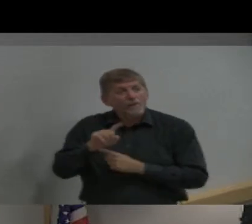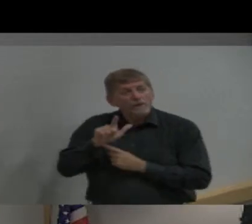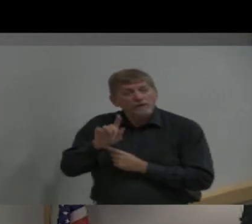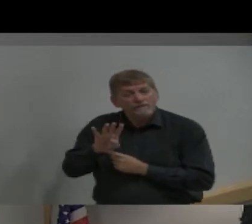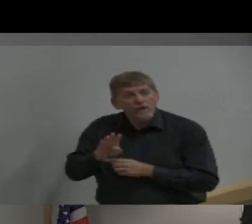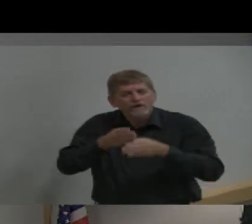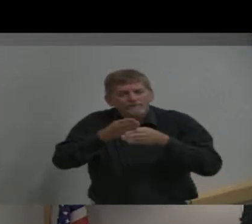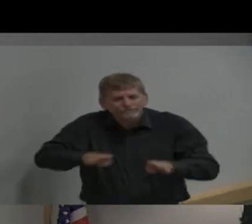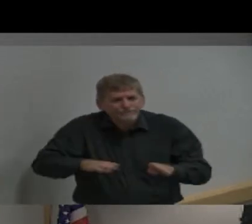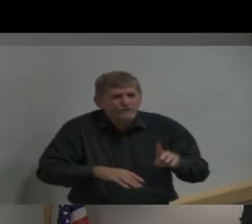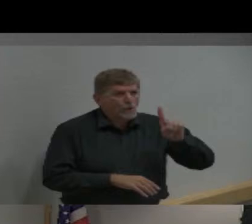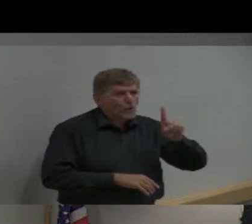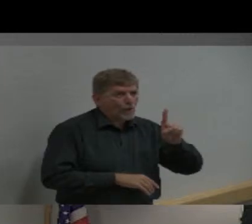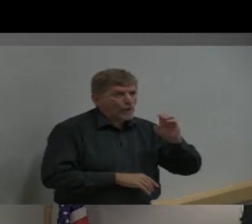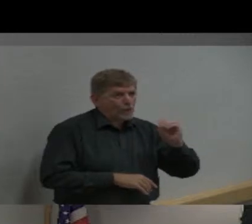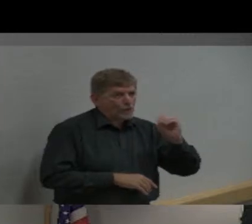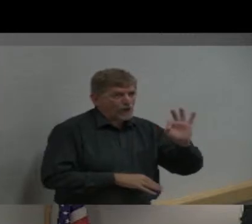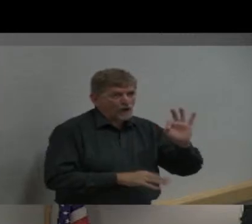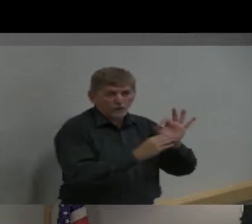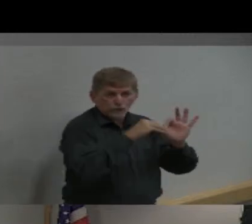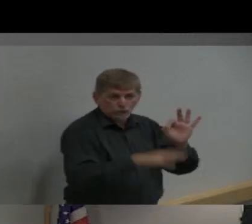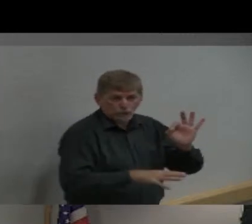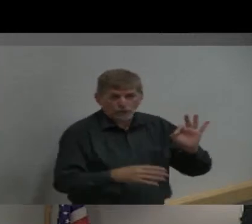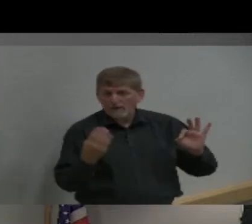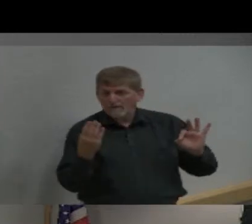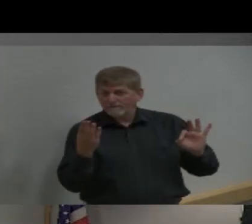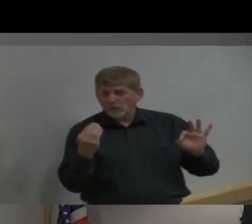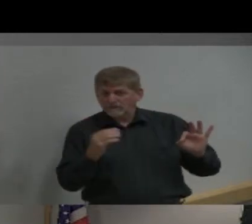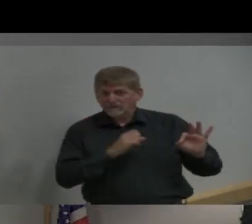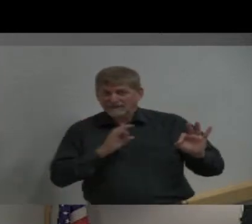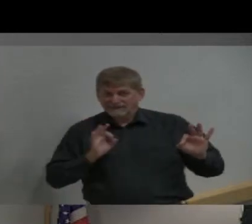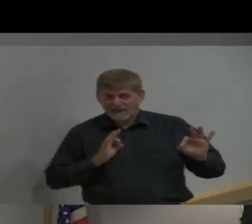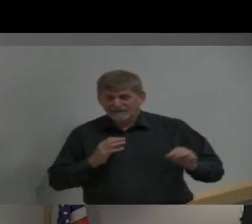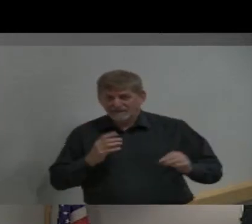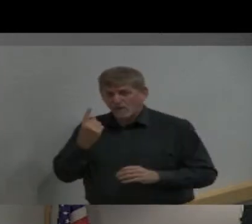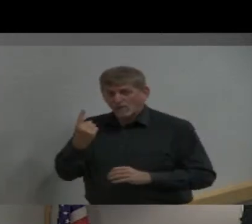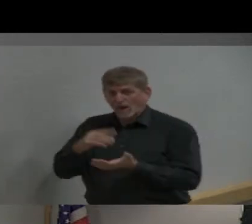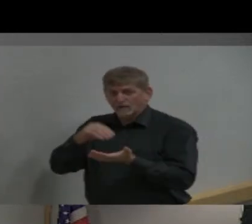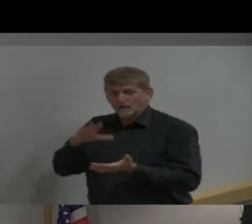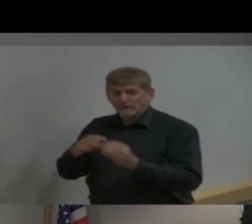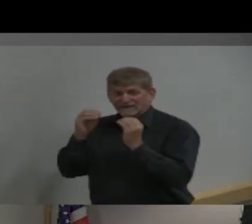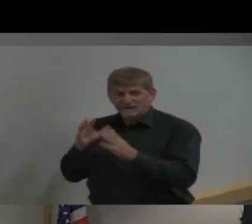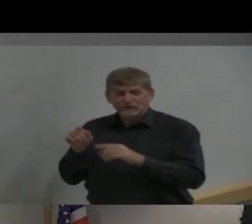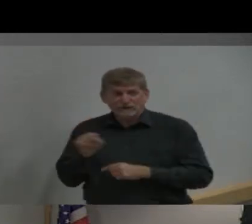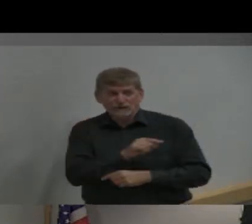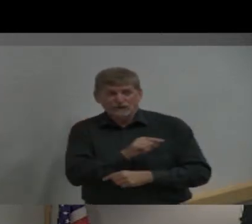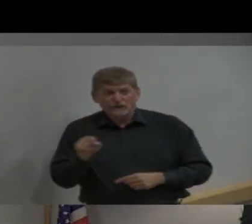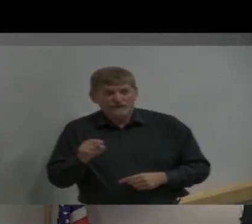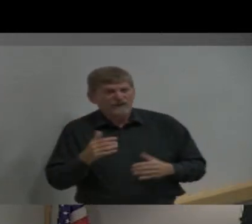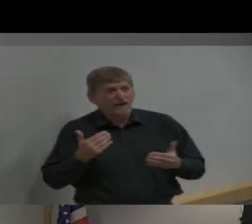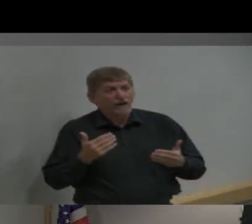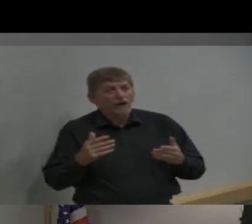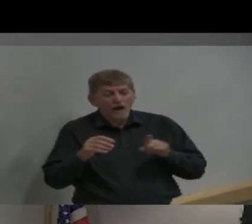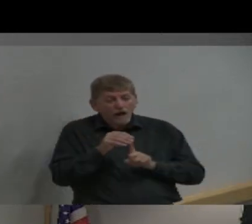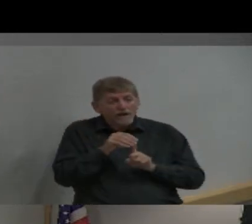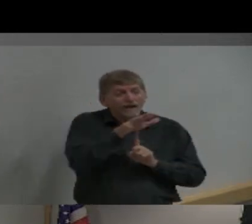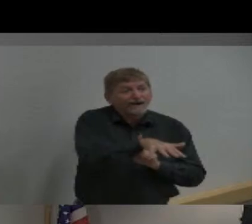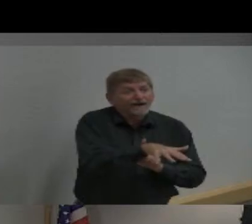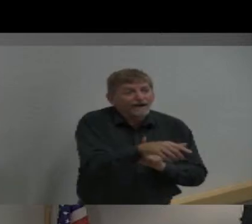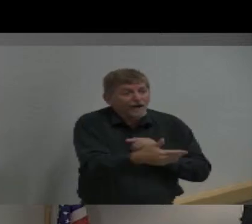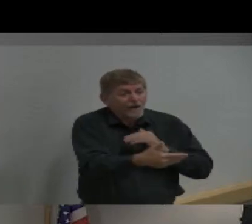and resulting in nearly 2,000 close contacts quarantined. So as we can